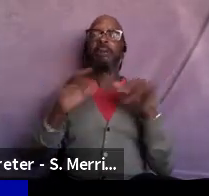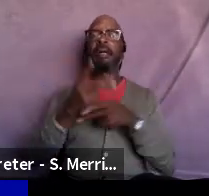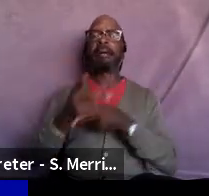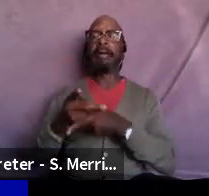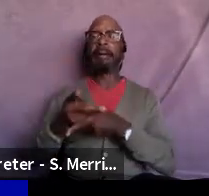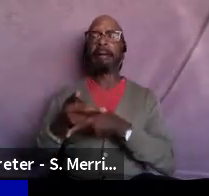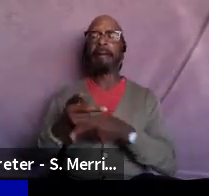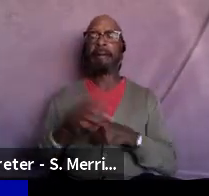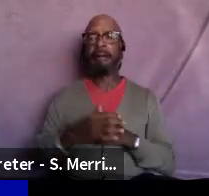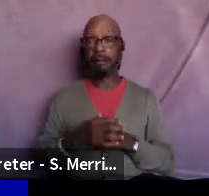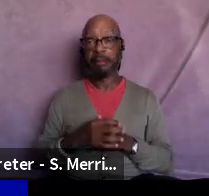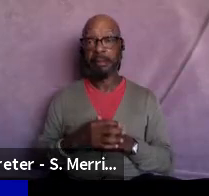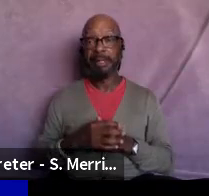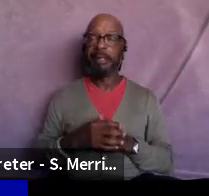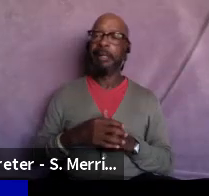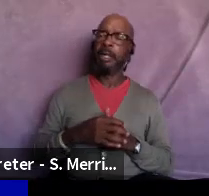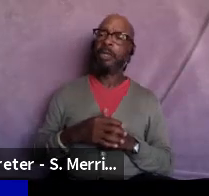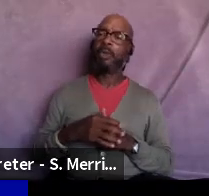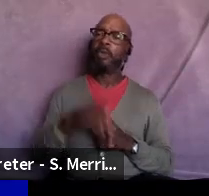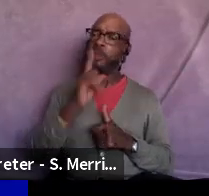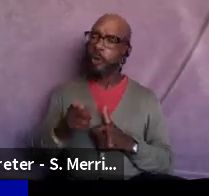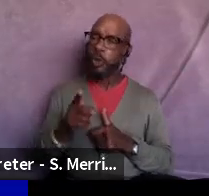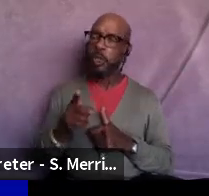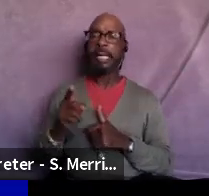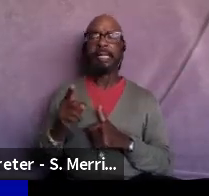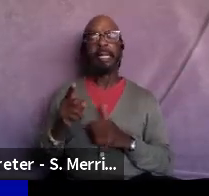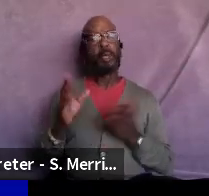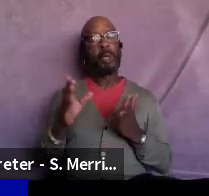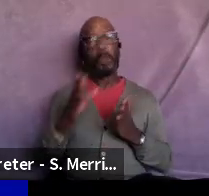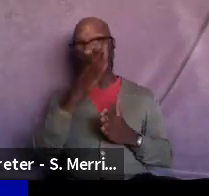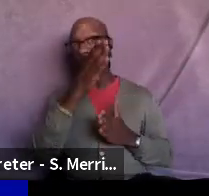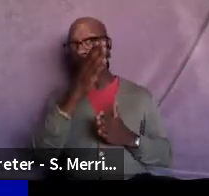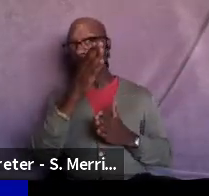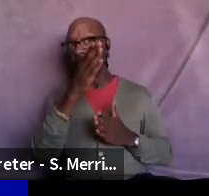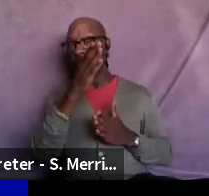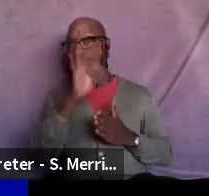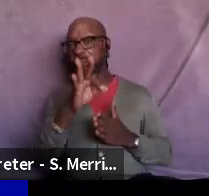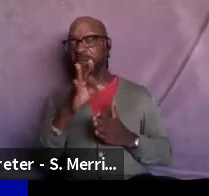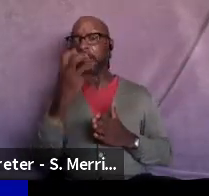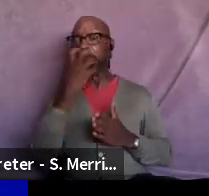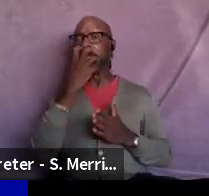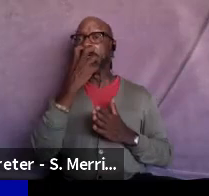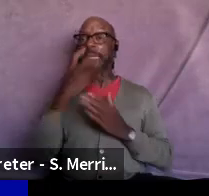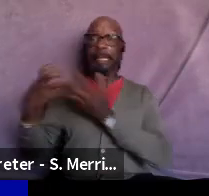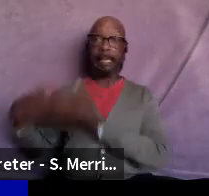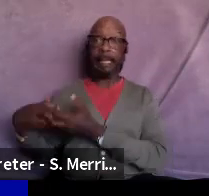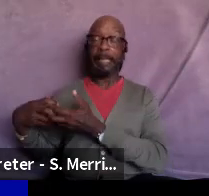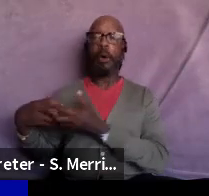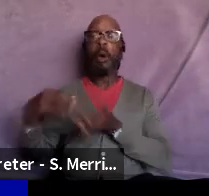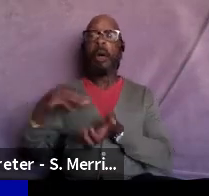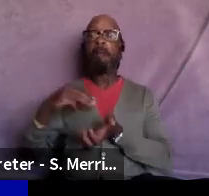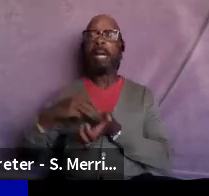to make sure that if, God forbid, that there's a shortage of ventilators or medical treatments, that they're